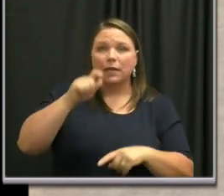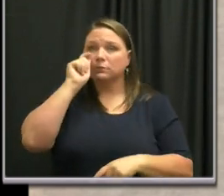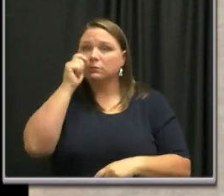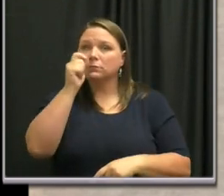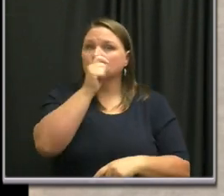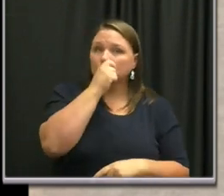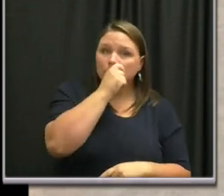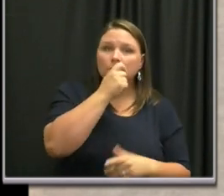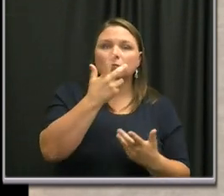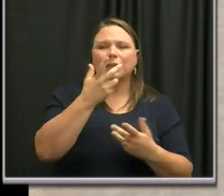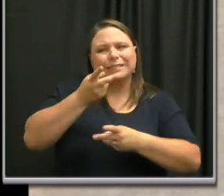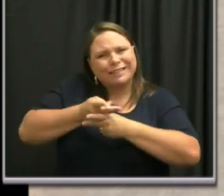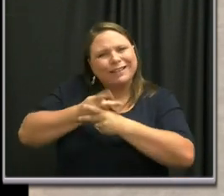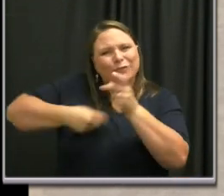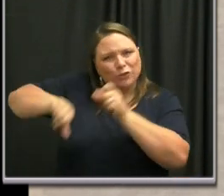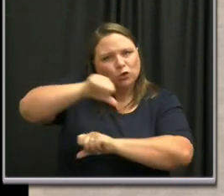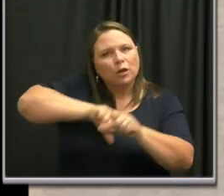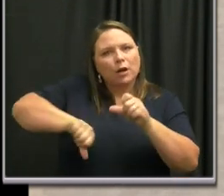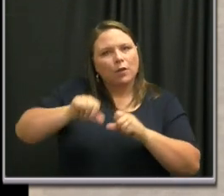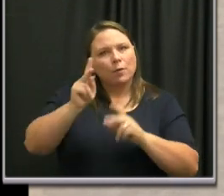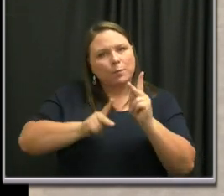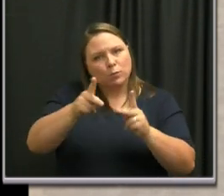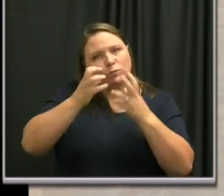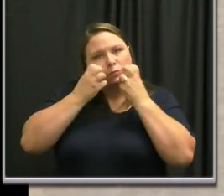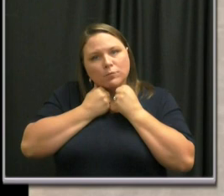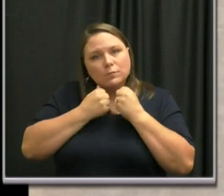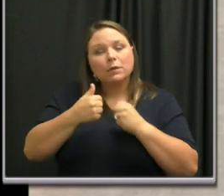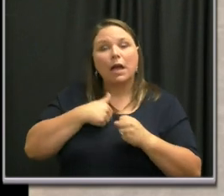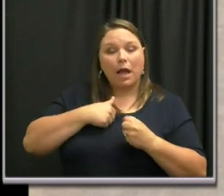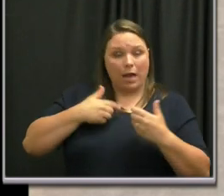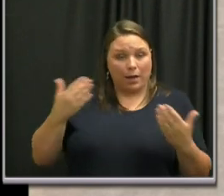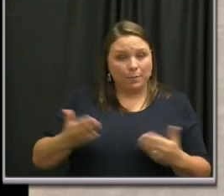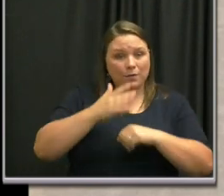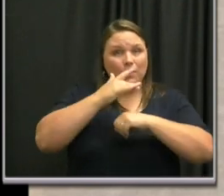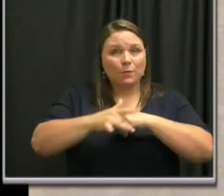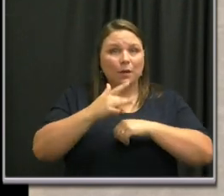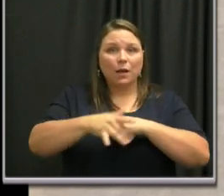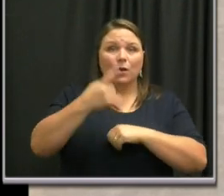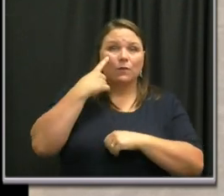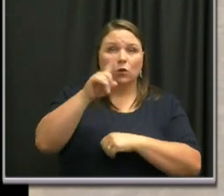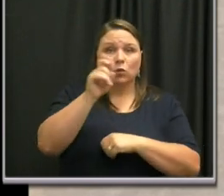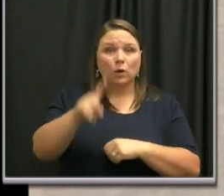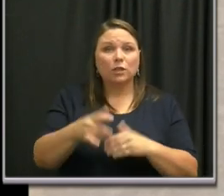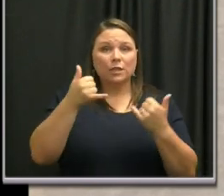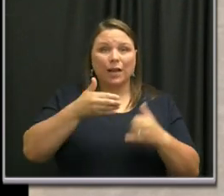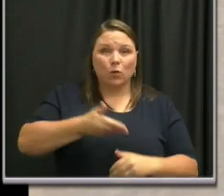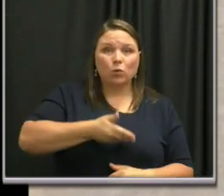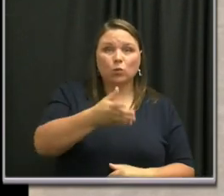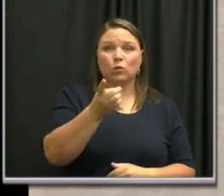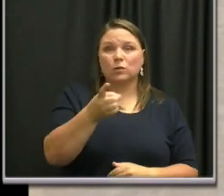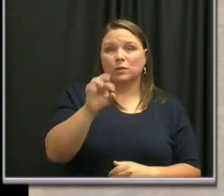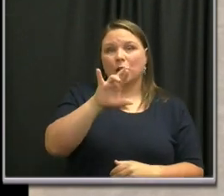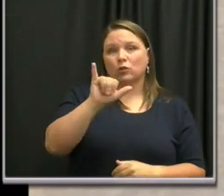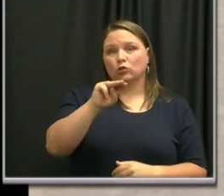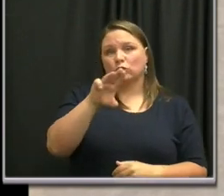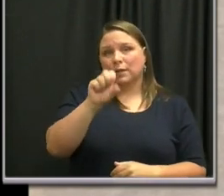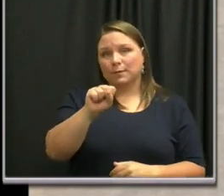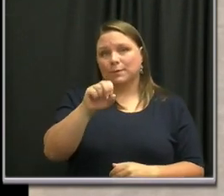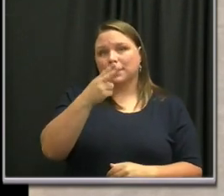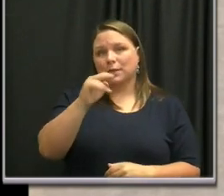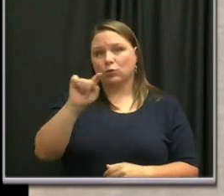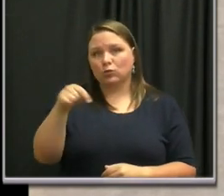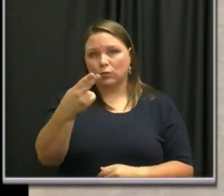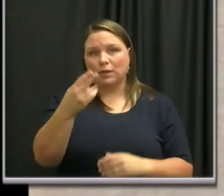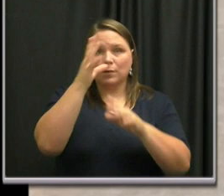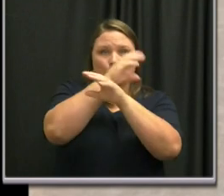take care of your loved ones. I will be available later to answer questions. And now I would like to introduce Dr. James Hildreth, President